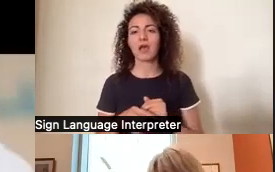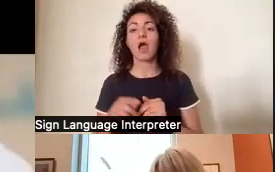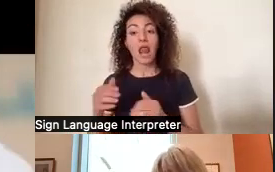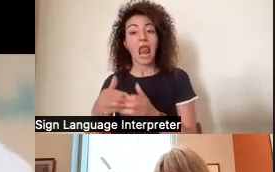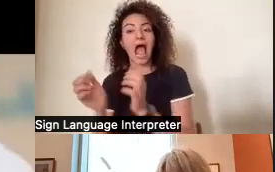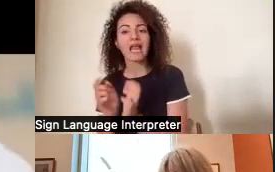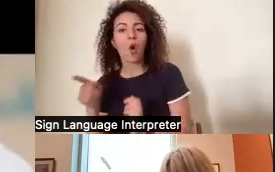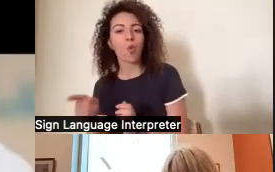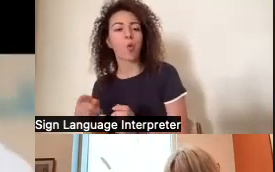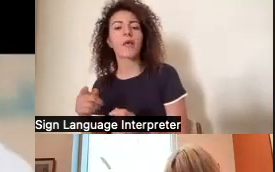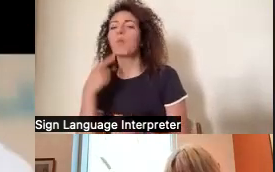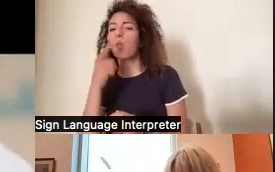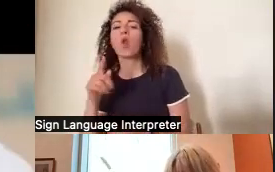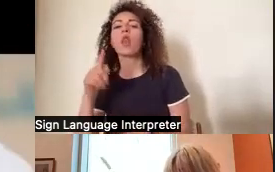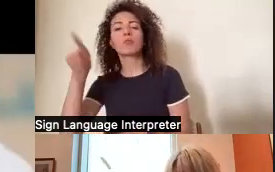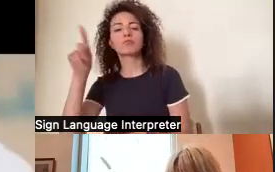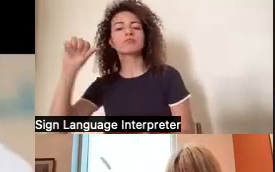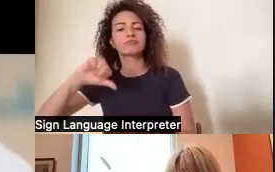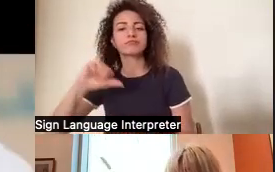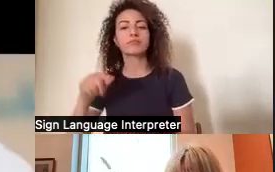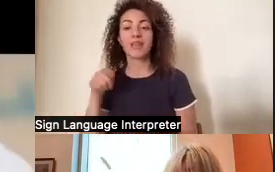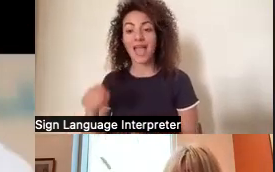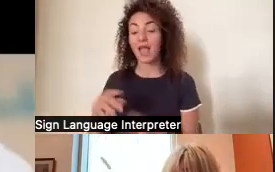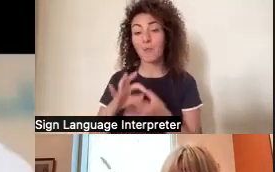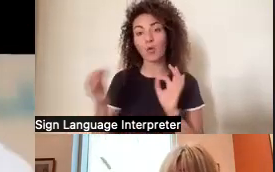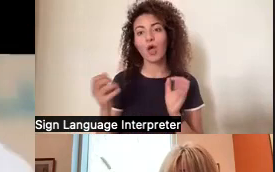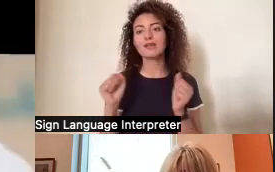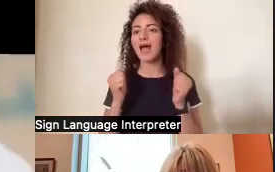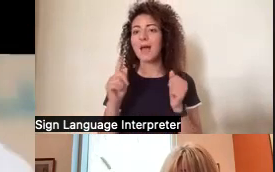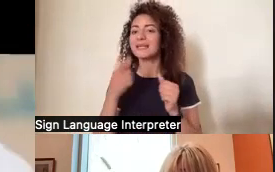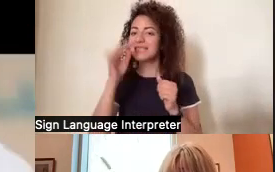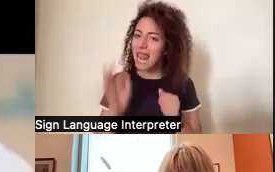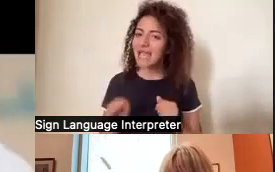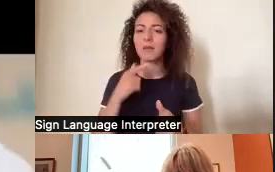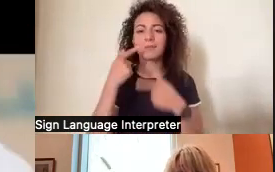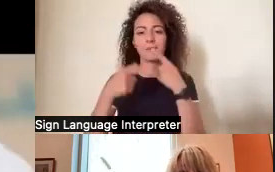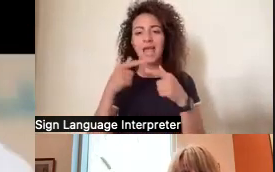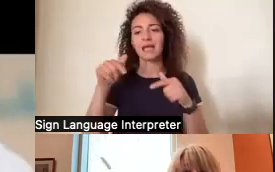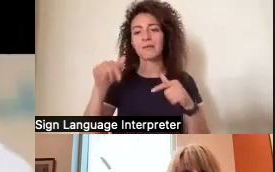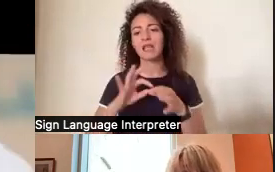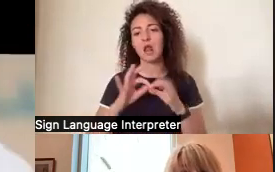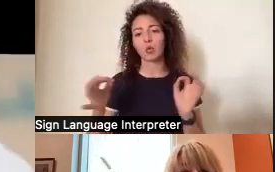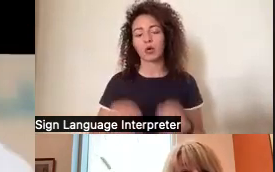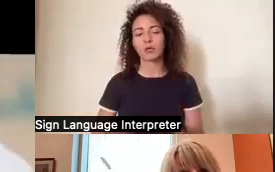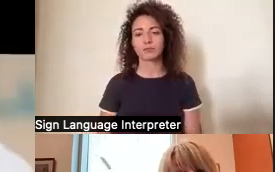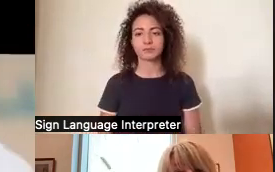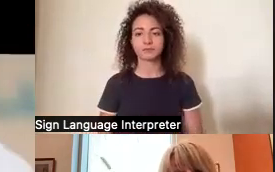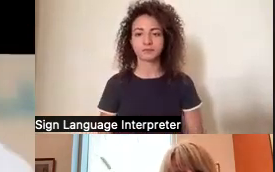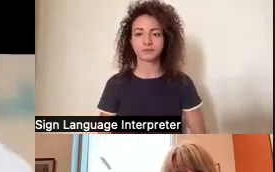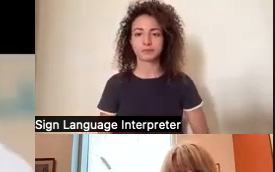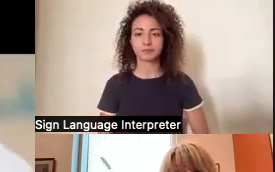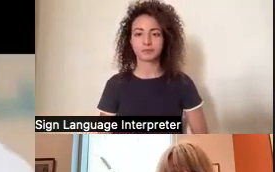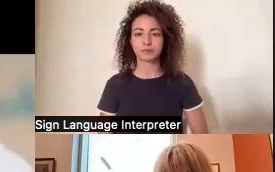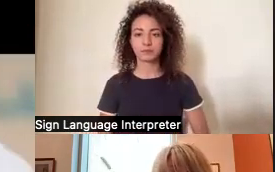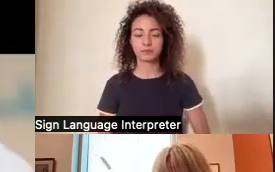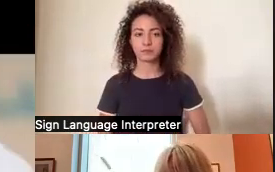these are difficult issues to grapple with, but I think we have to have a conversation about those. The issue about resorting to